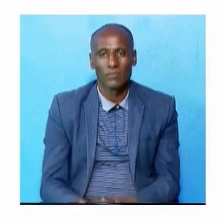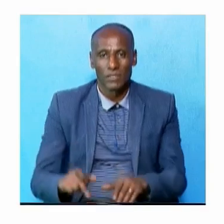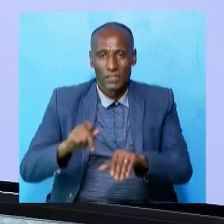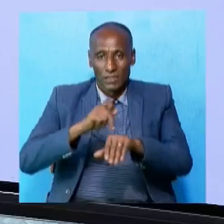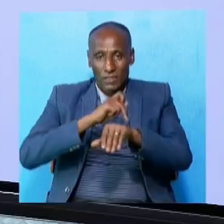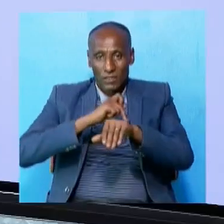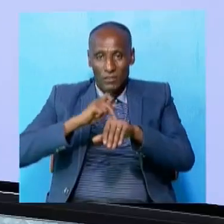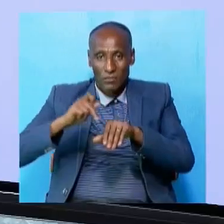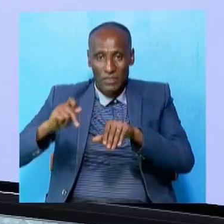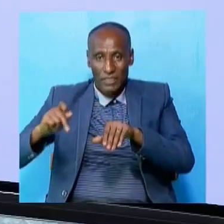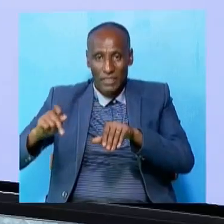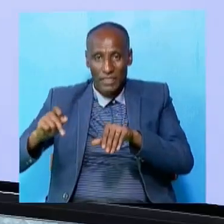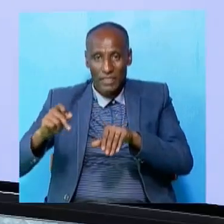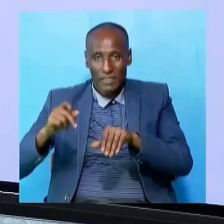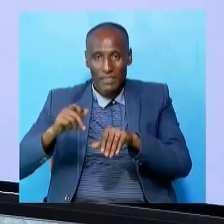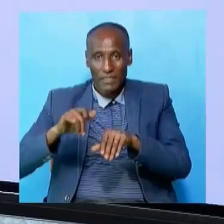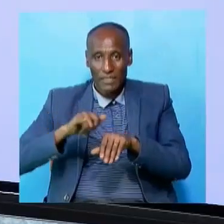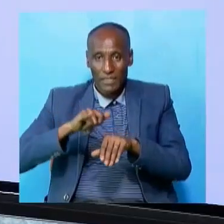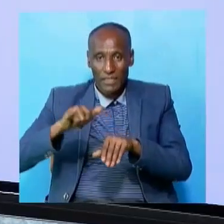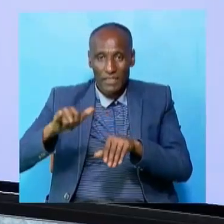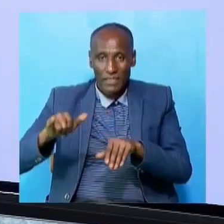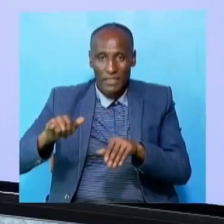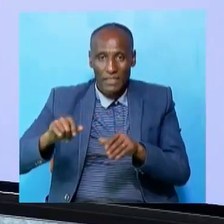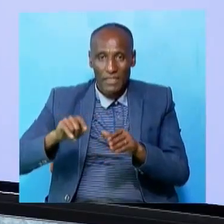blank, they shouted, I was reading.